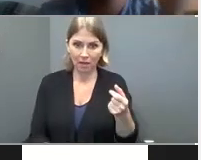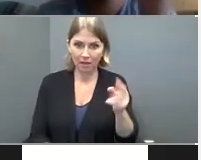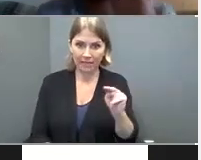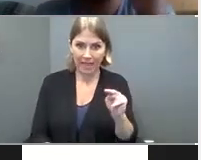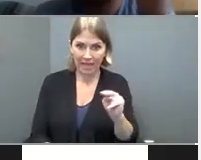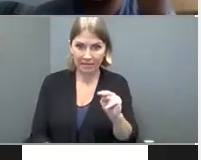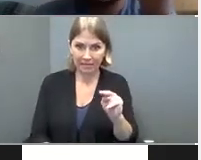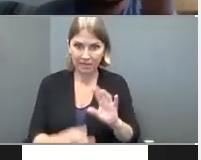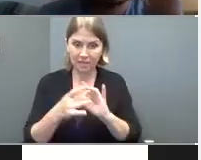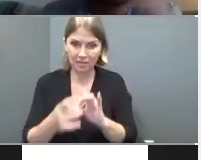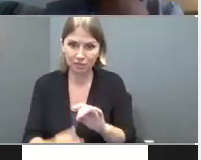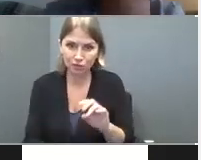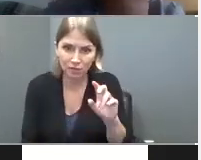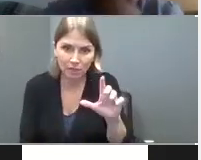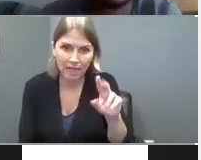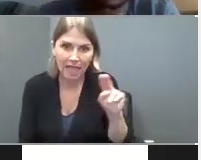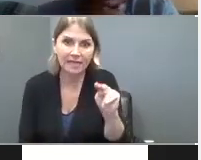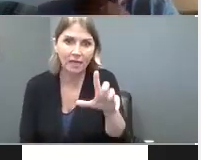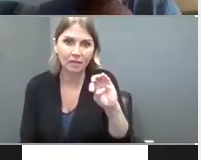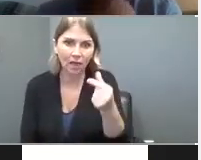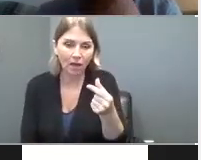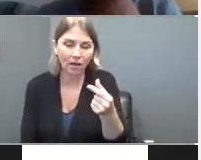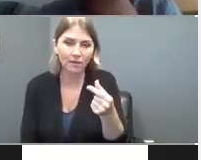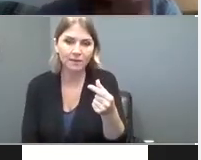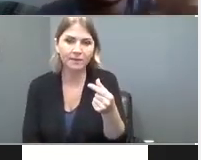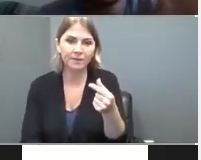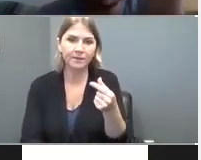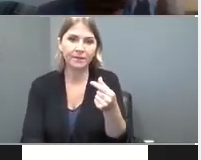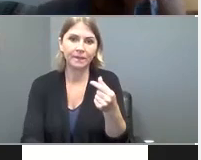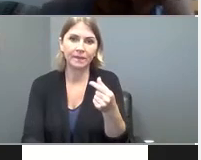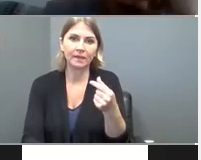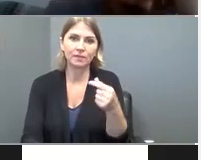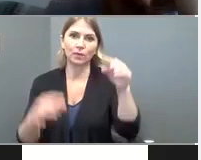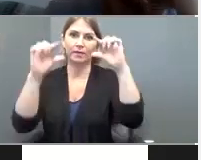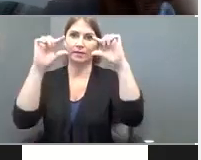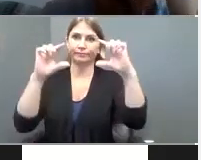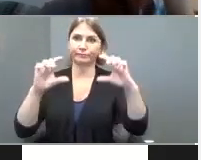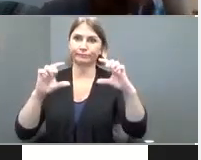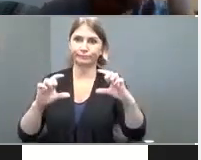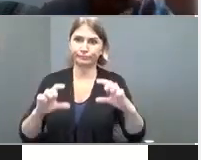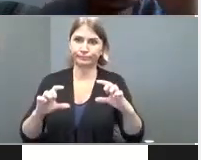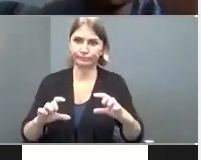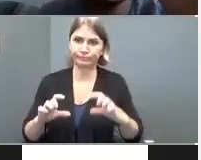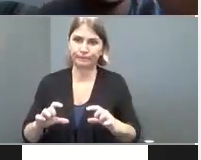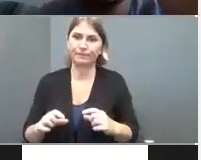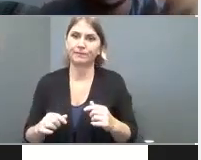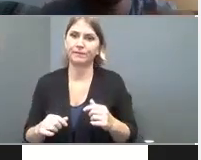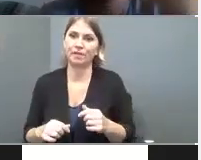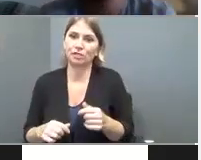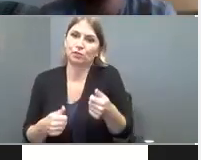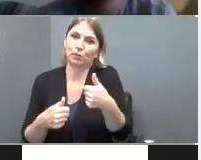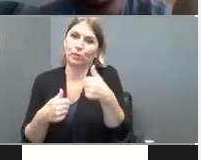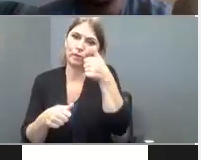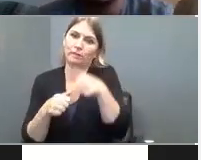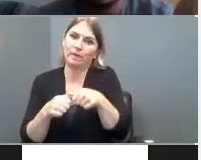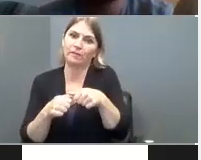I goes to n log n, right? These are some important formulas that you might like to remember, but just keep it in mind.